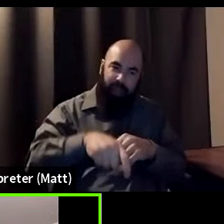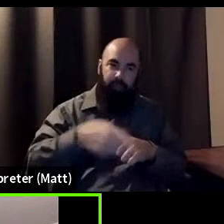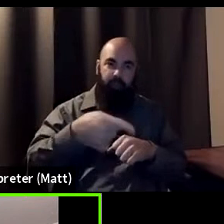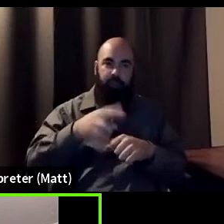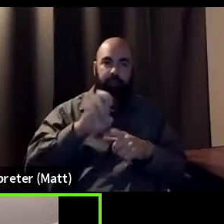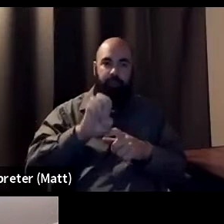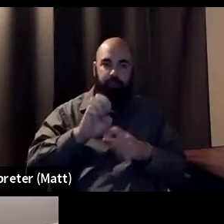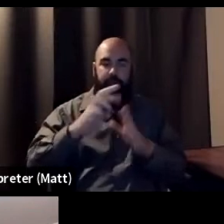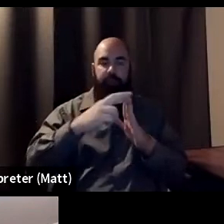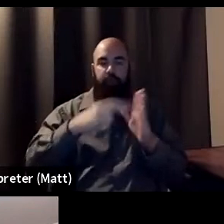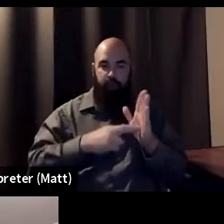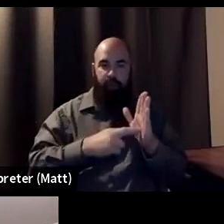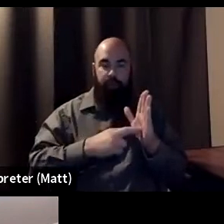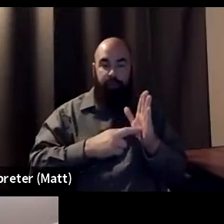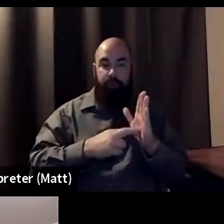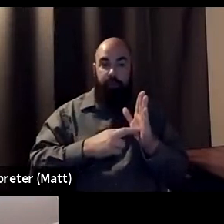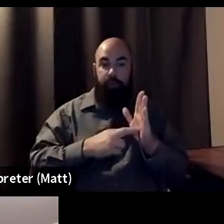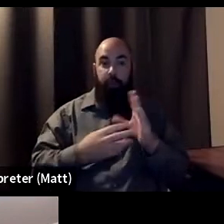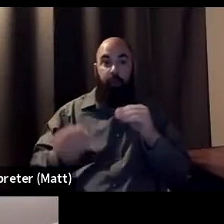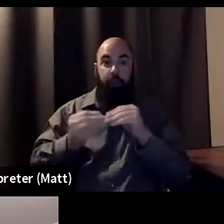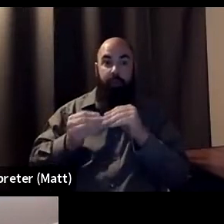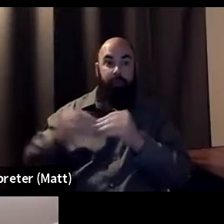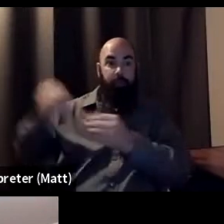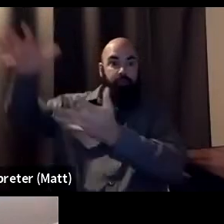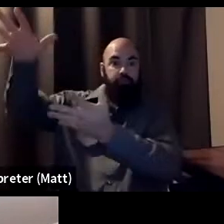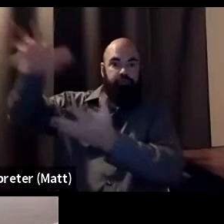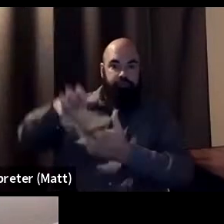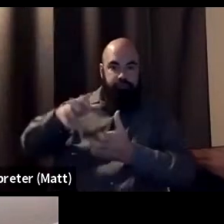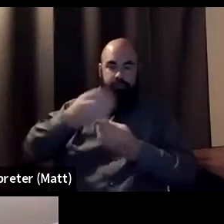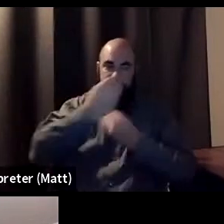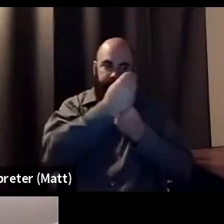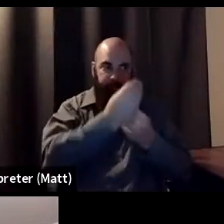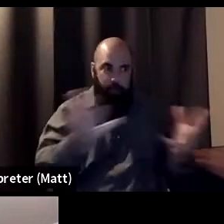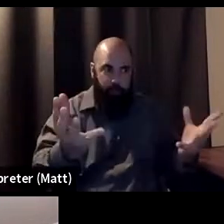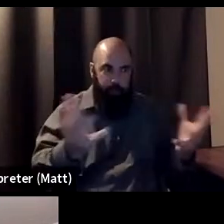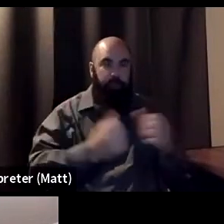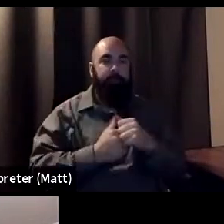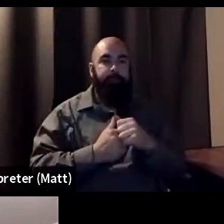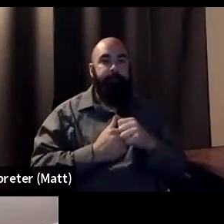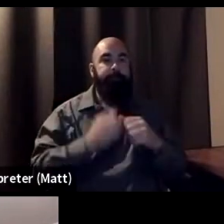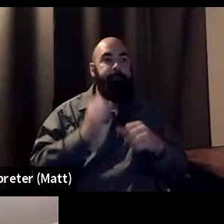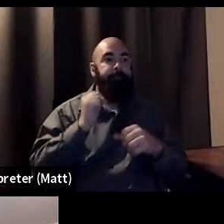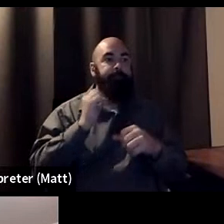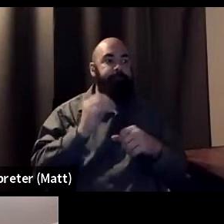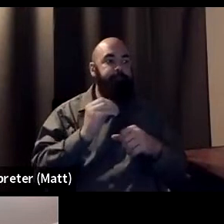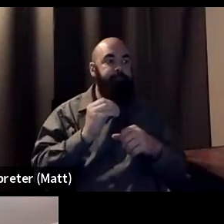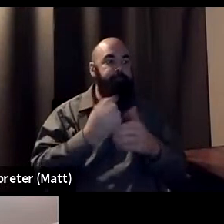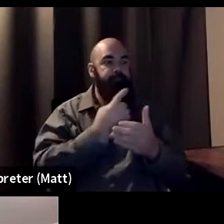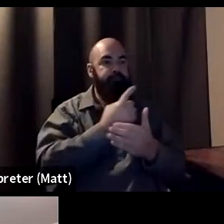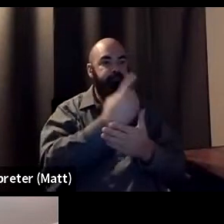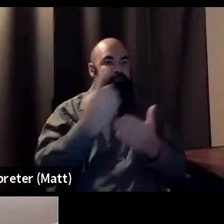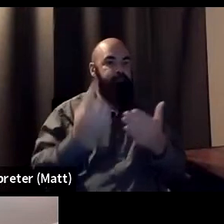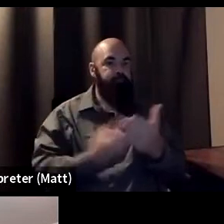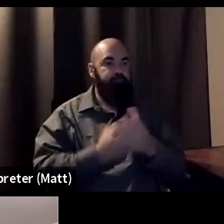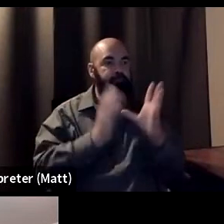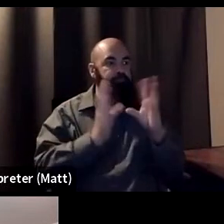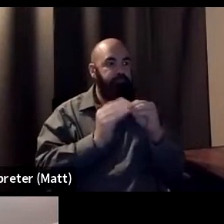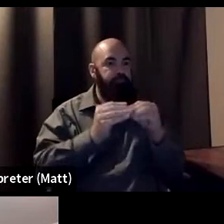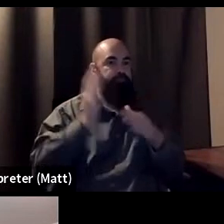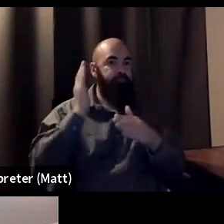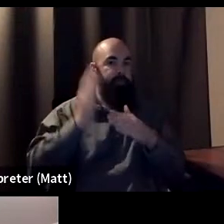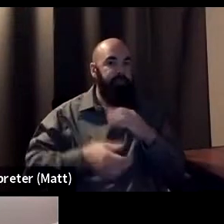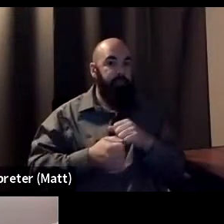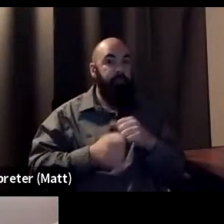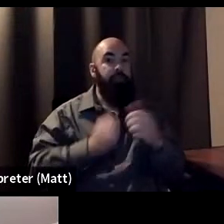touch as soon as vaccine supply is available. So we've reached the end of our 1-hour program. I want to thank